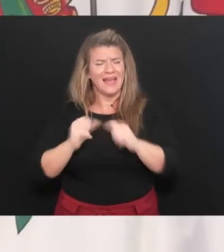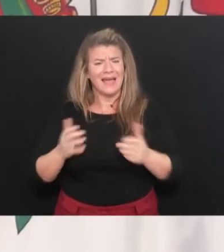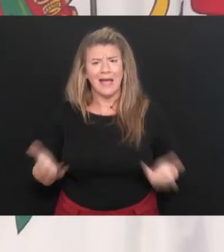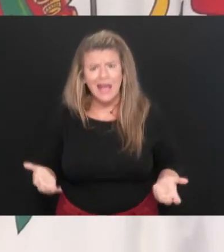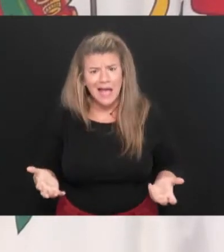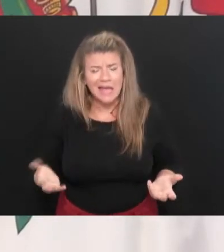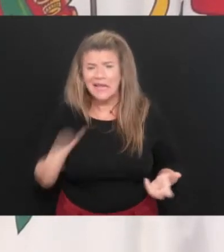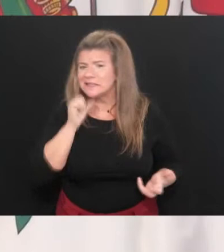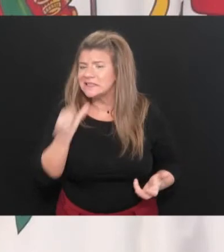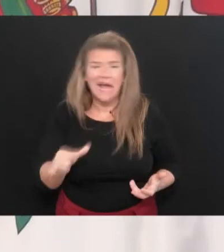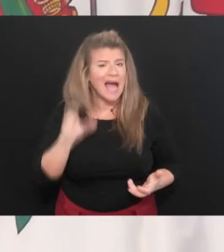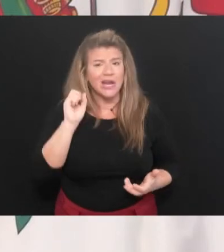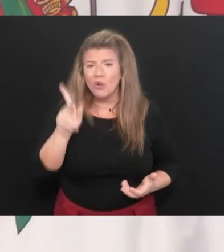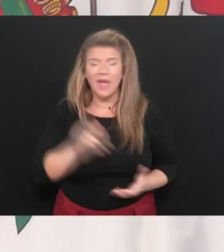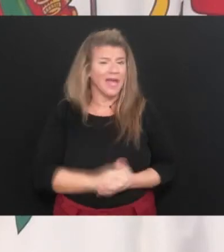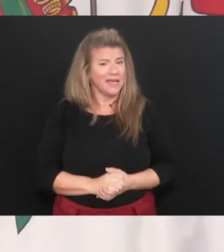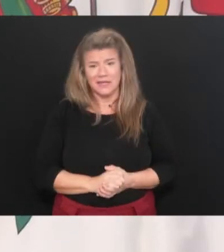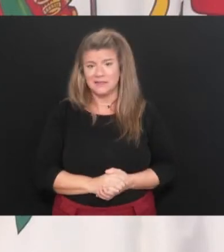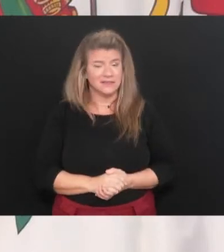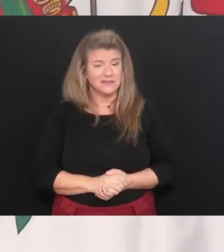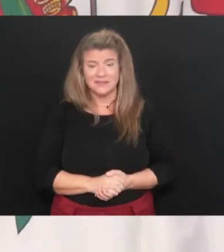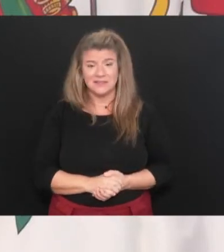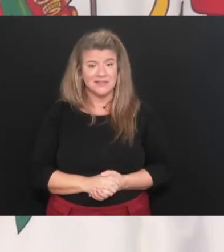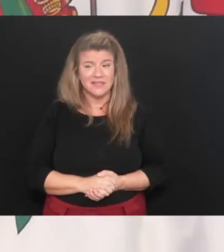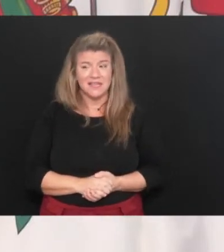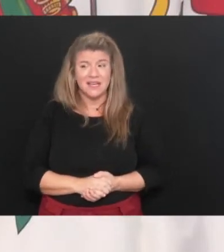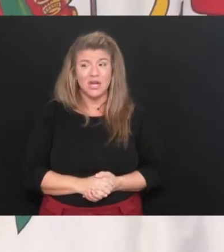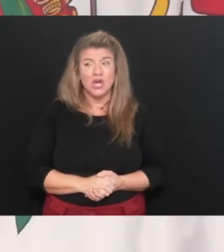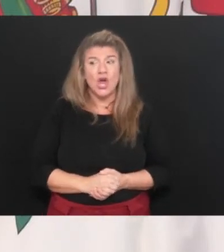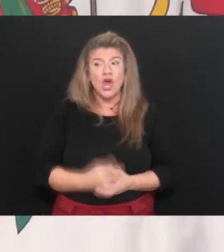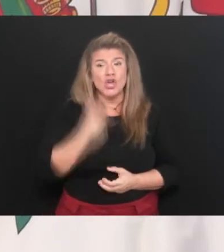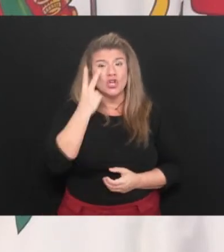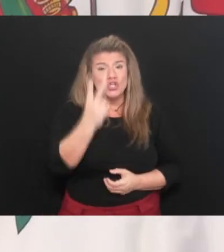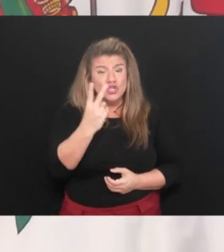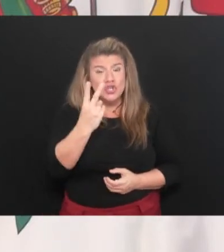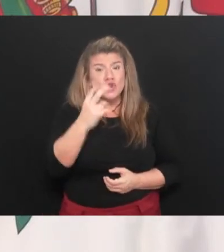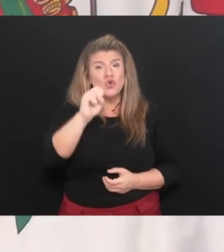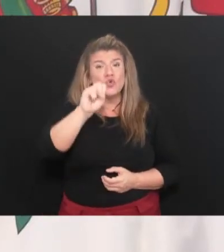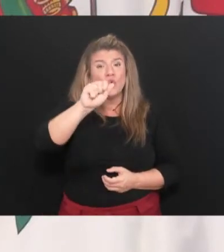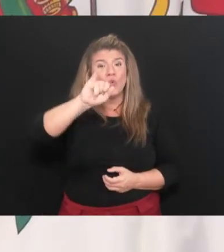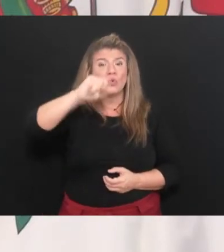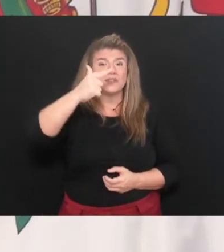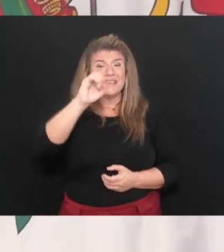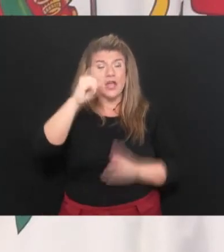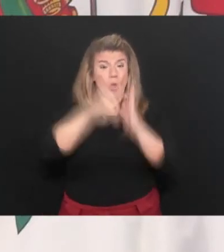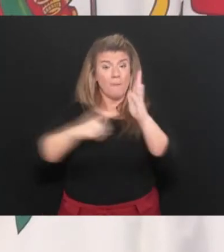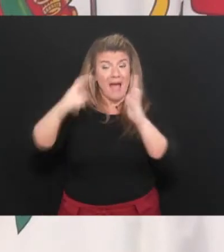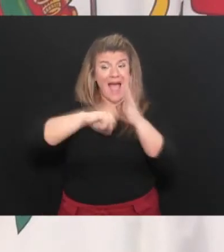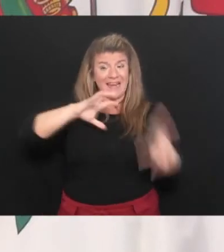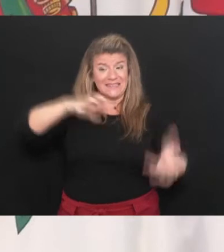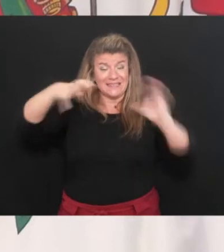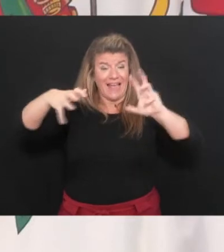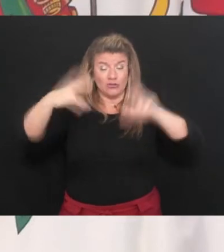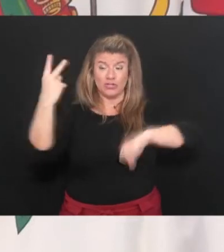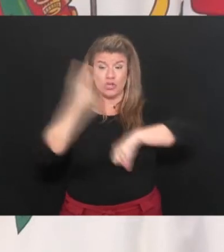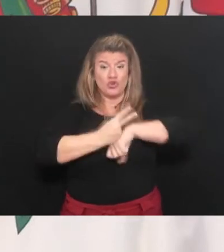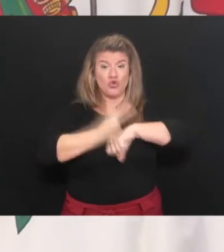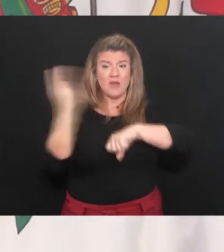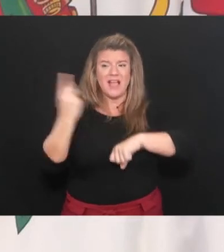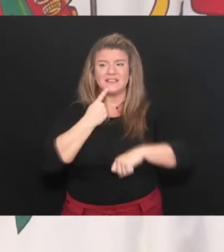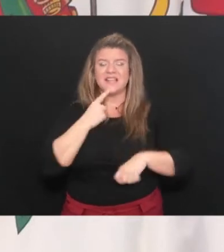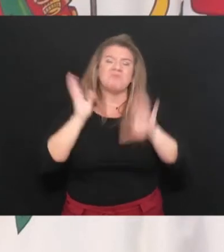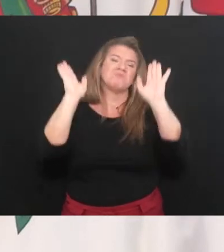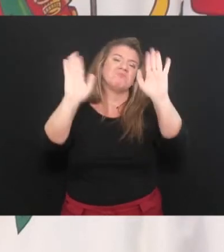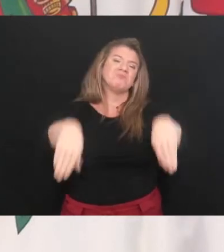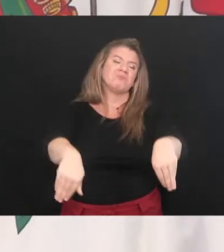okay. I mean, 2 Sago mine disasters in 2 days to just say, well, that's okay.